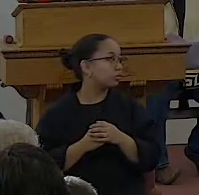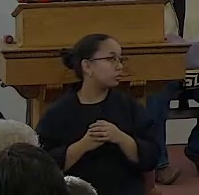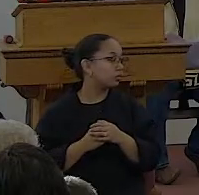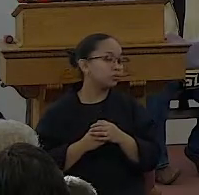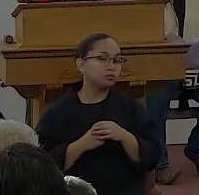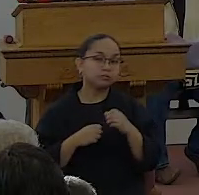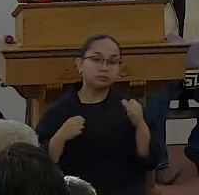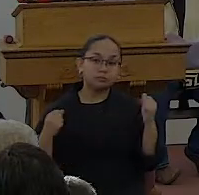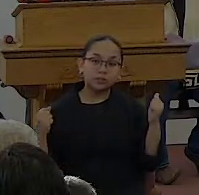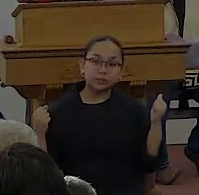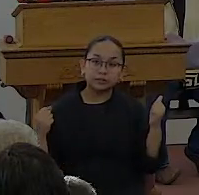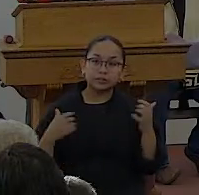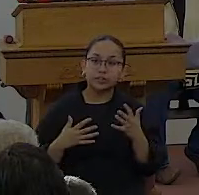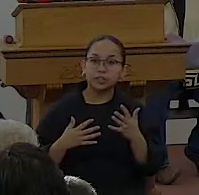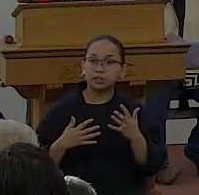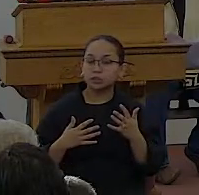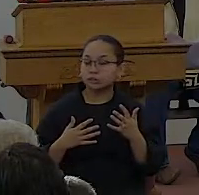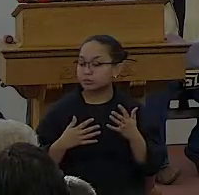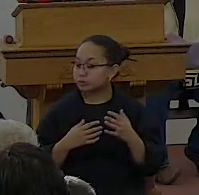fear,